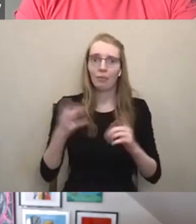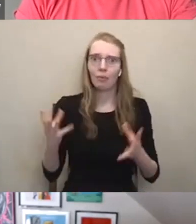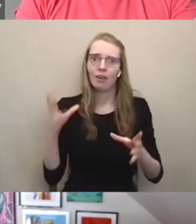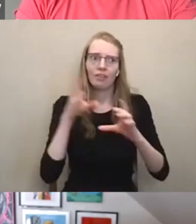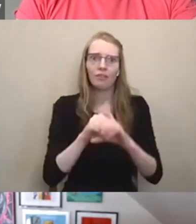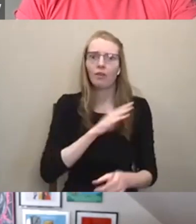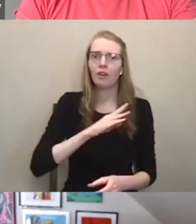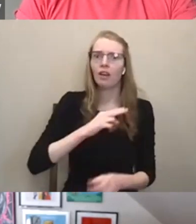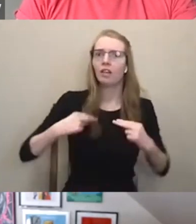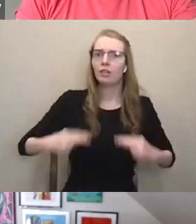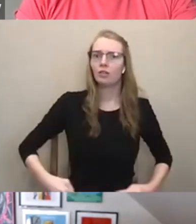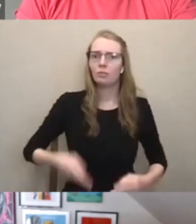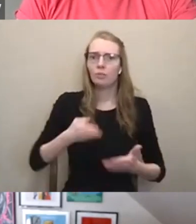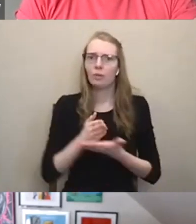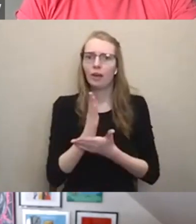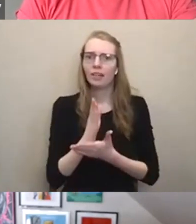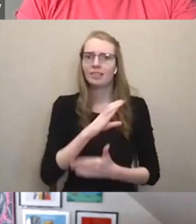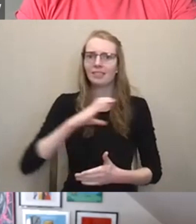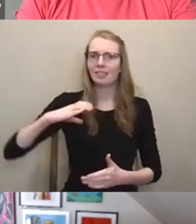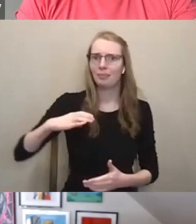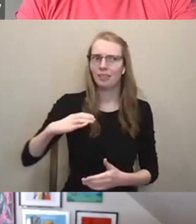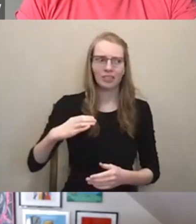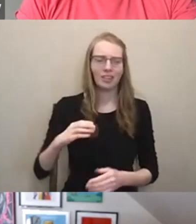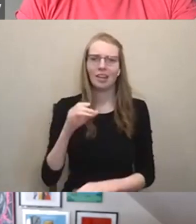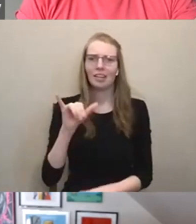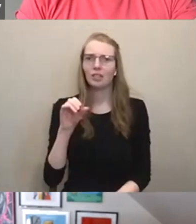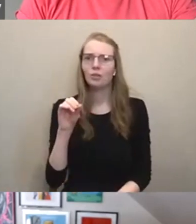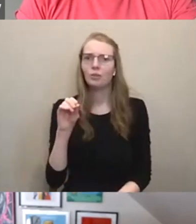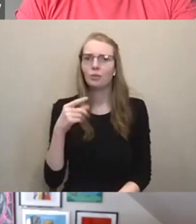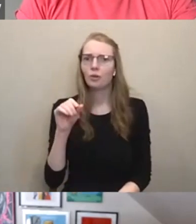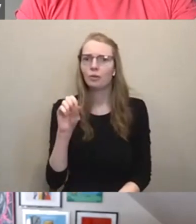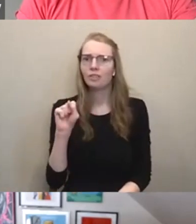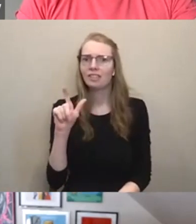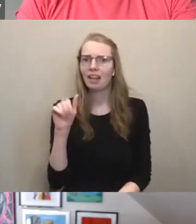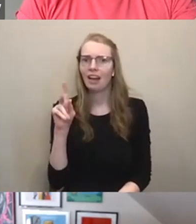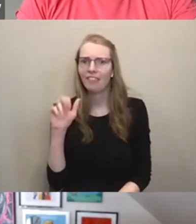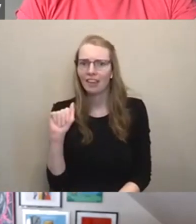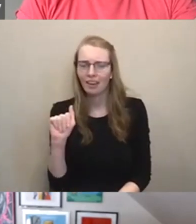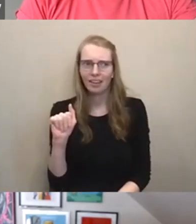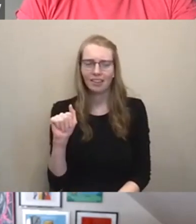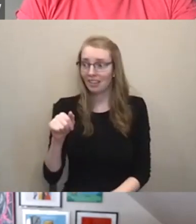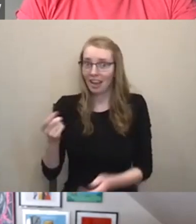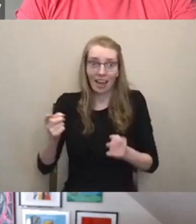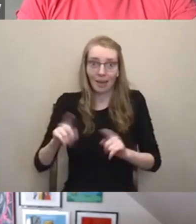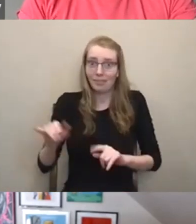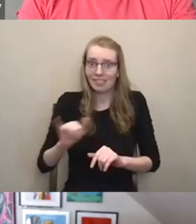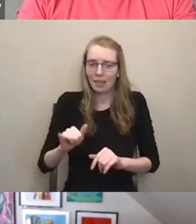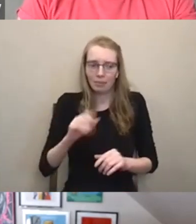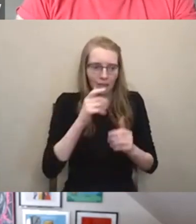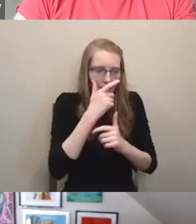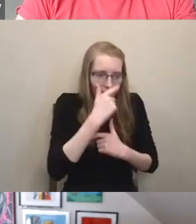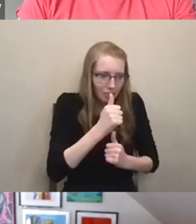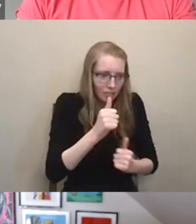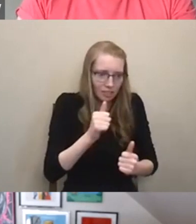Yugoslavia. And she just kept being interested in something and following that. And I would say that